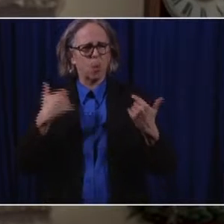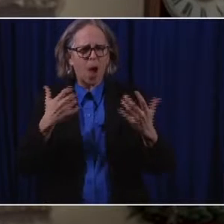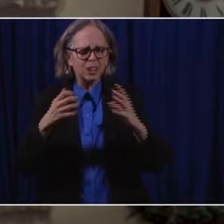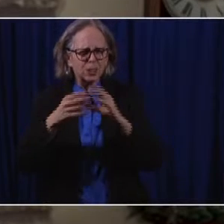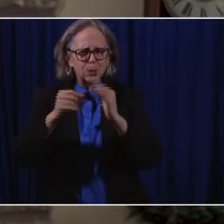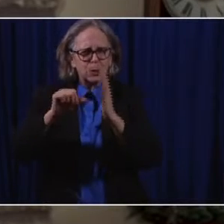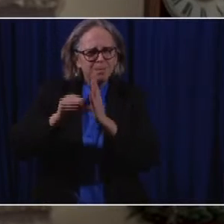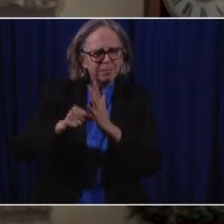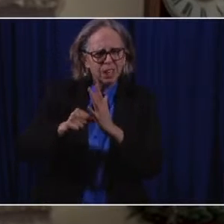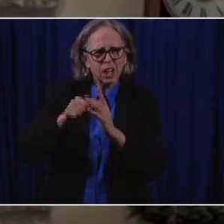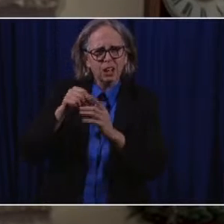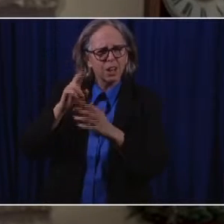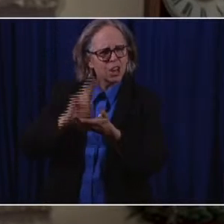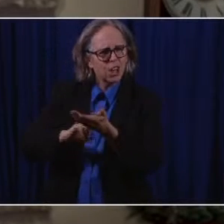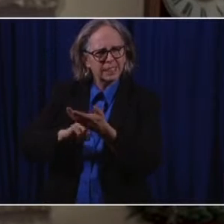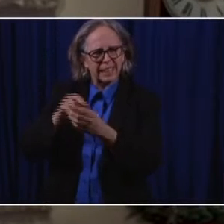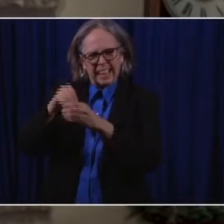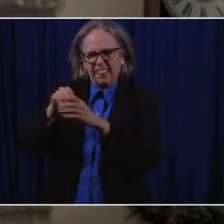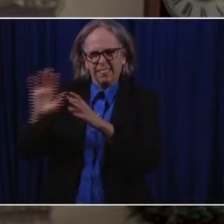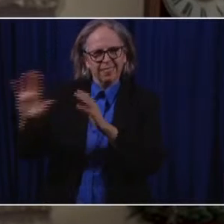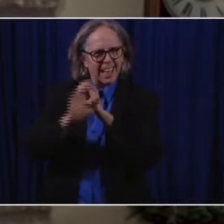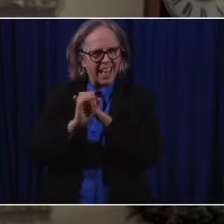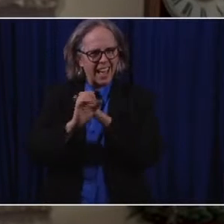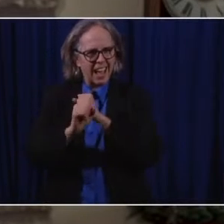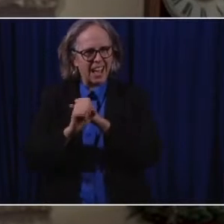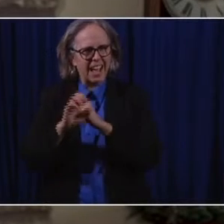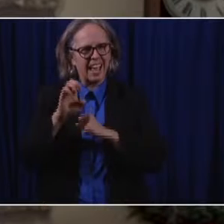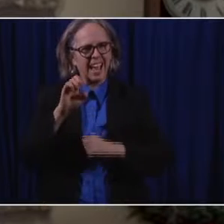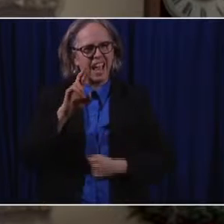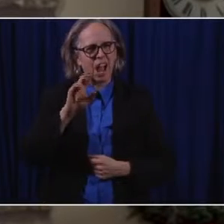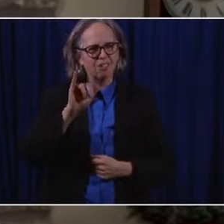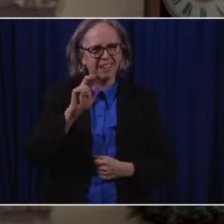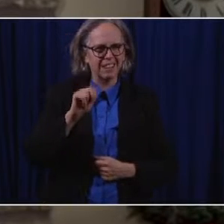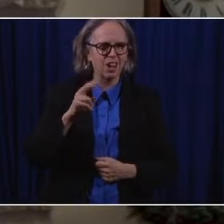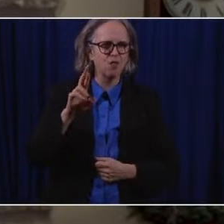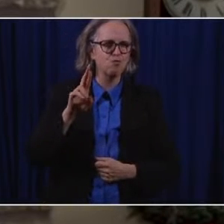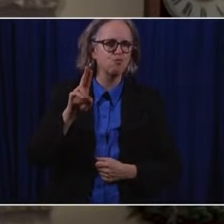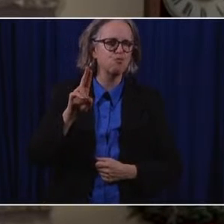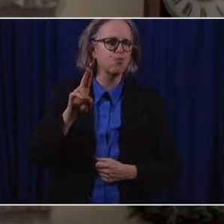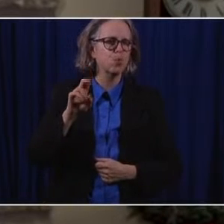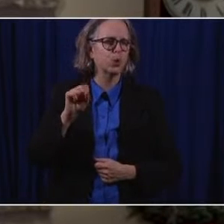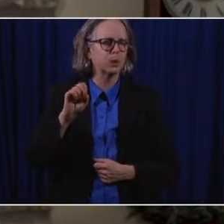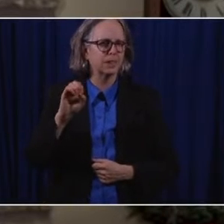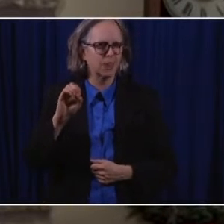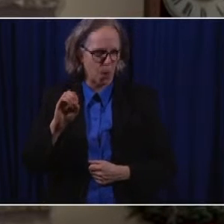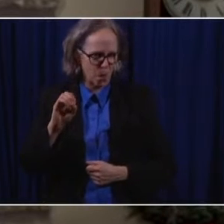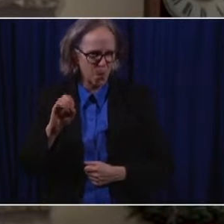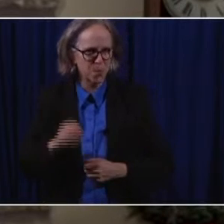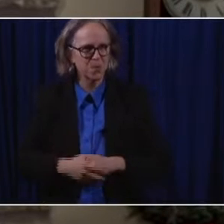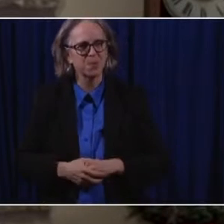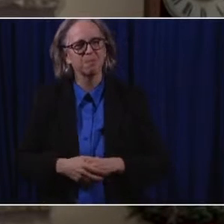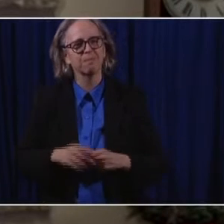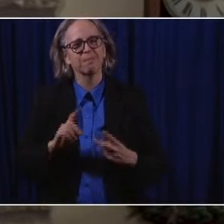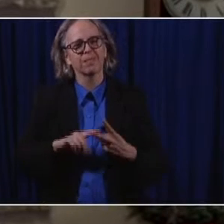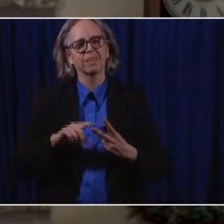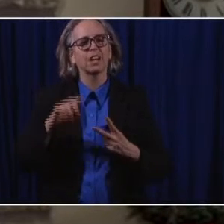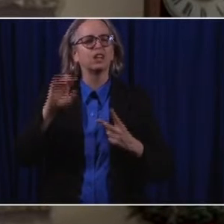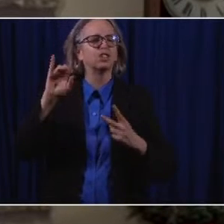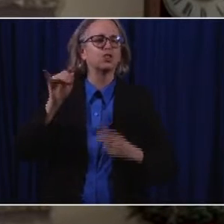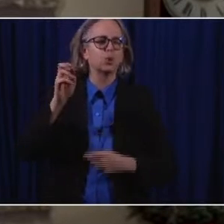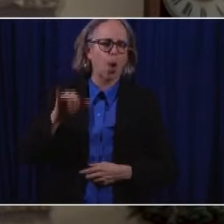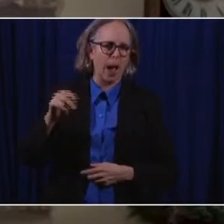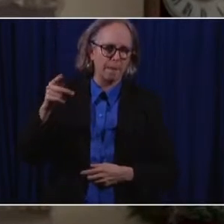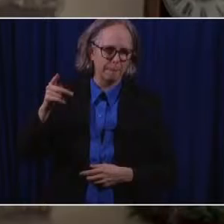Erin Russo, Memorial Hospital in Marysville, Dara Pence, Ohio Health Riverside Methodist Hospital,